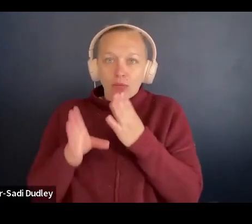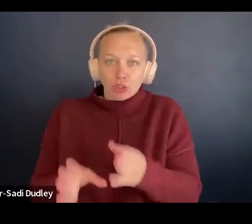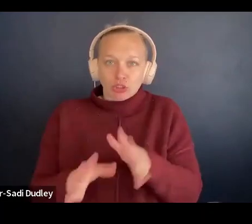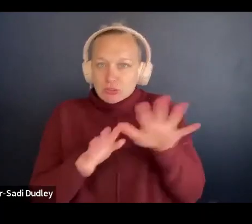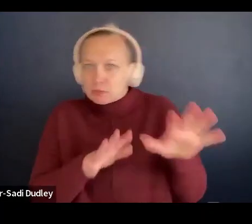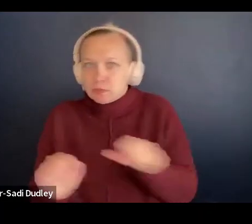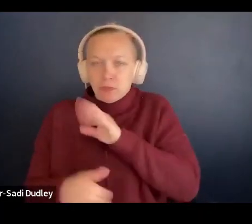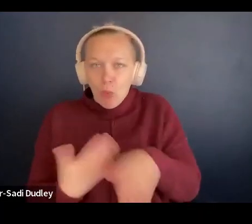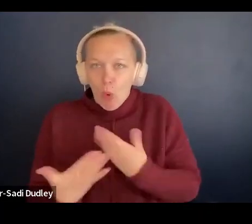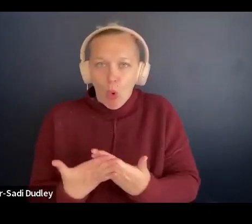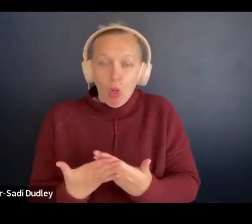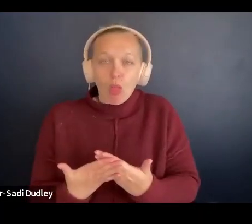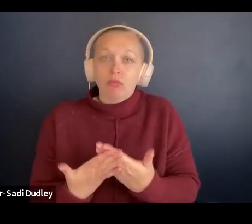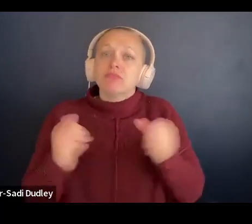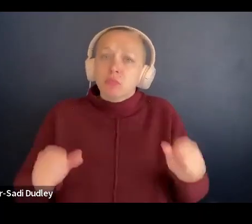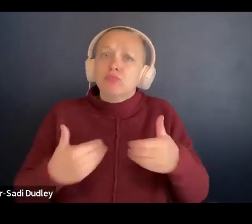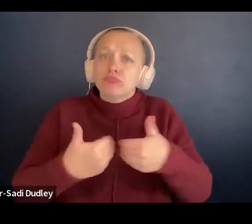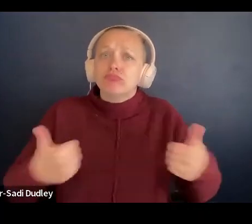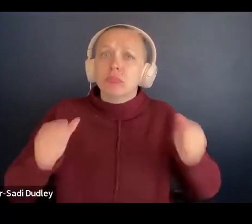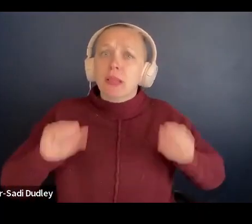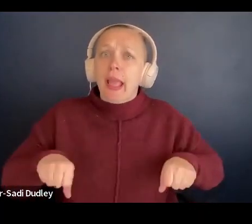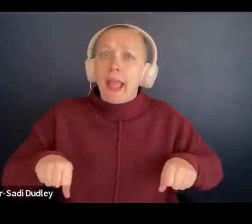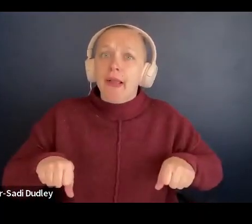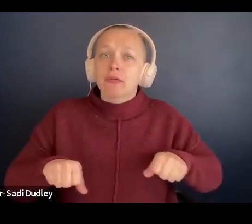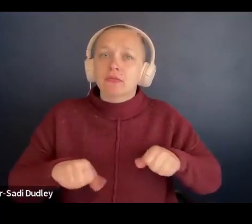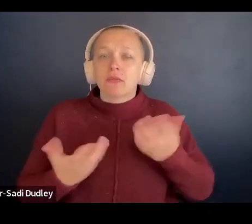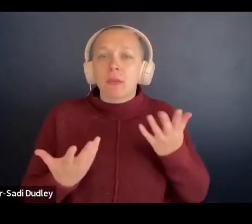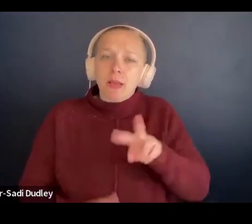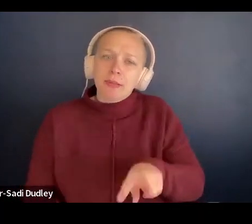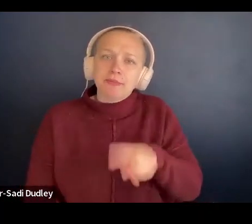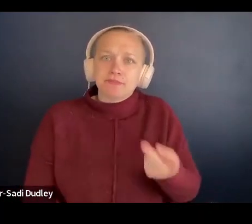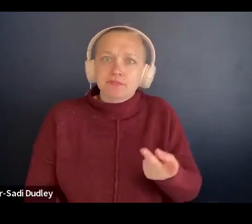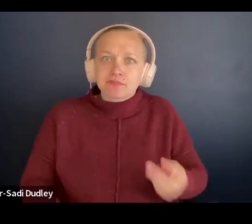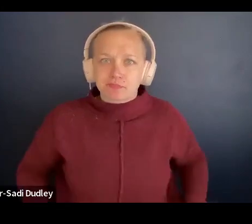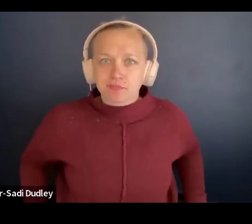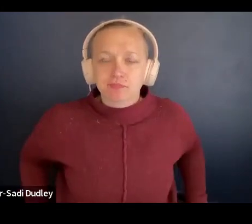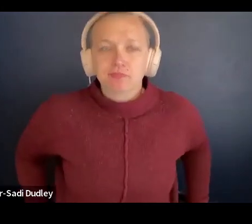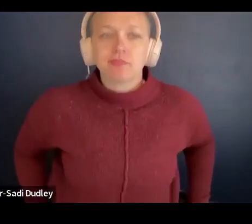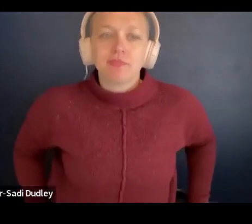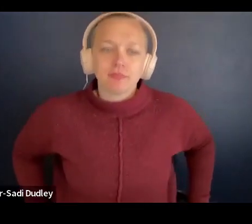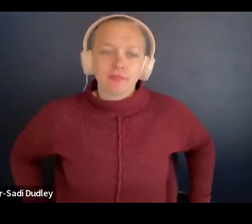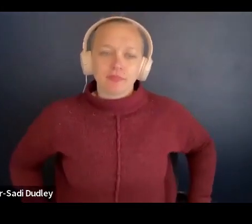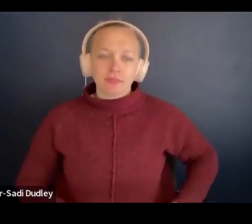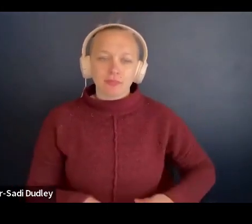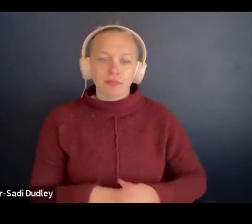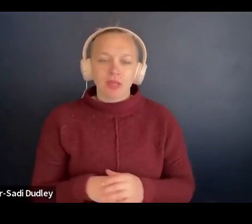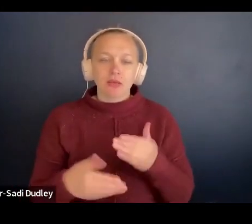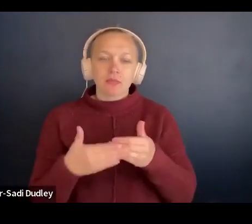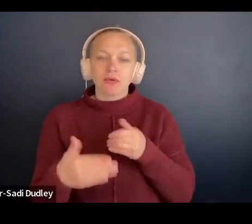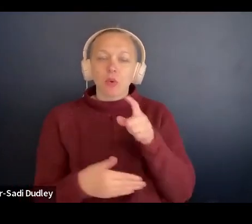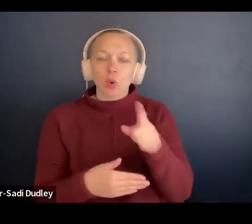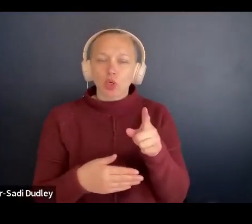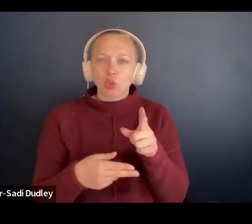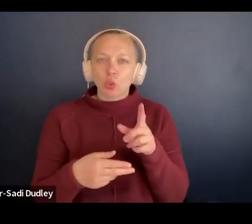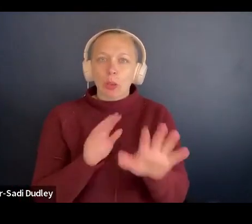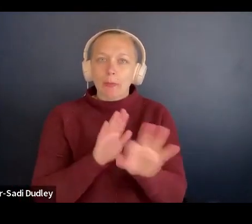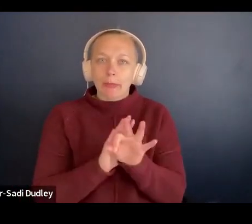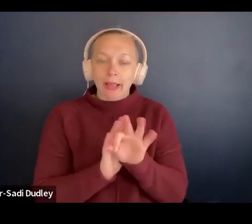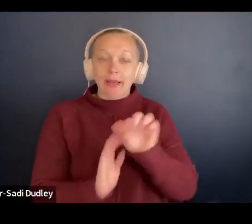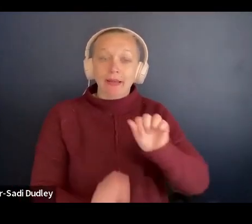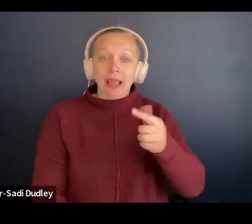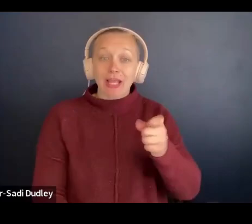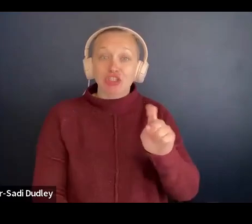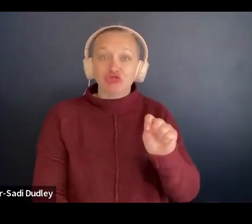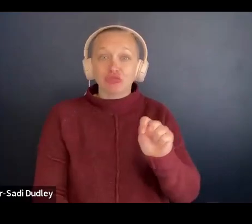everything. Before naming an agent or an alternative agent, you'll want to talk with each person to make sure he